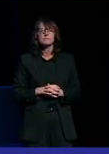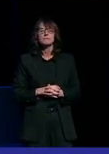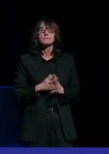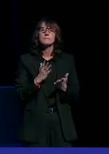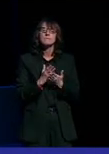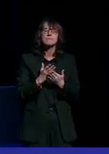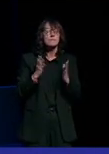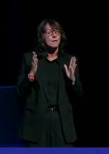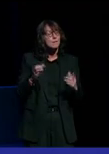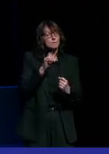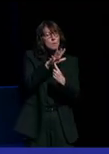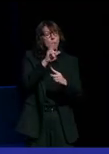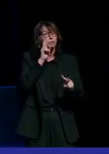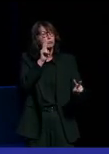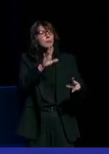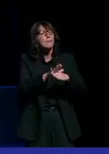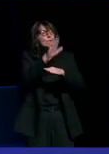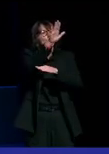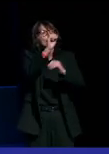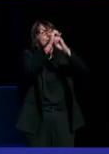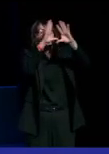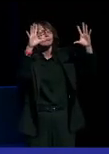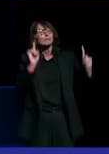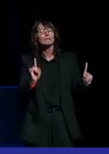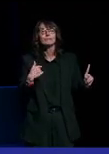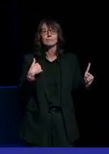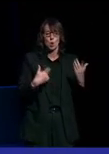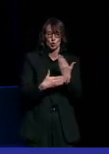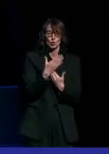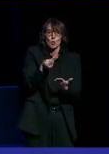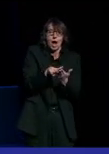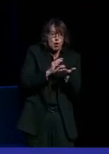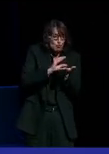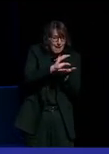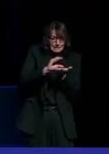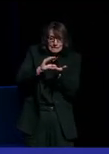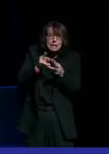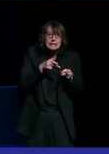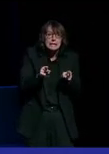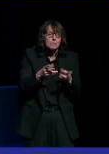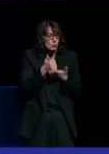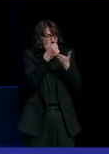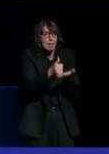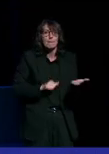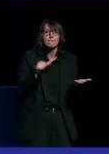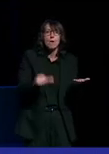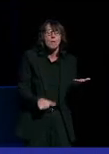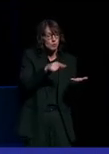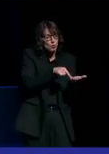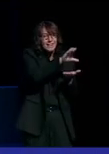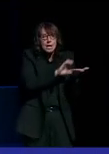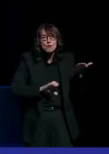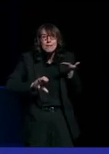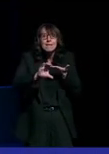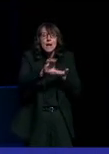We must look to the future too. We will use our new grant schemes to support farmers and food producers to invest in